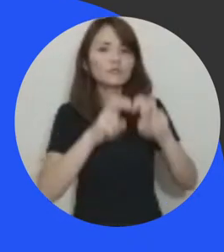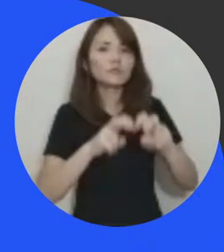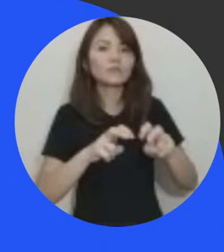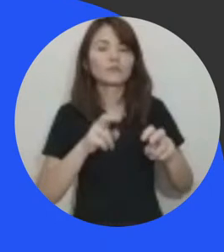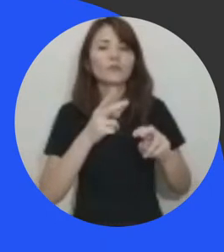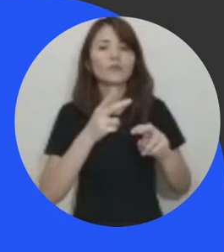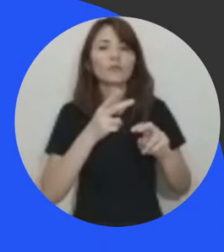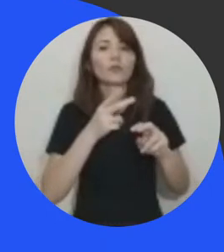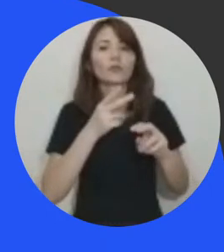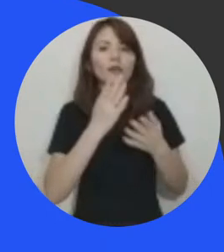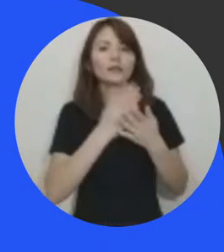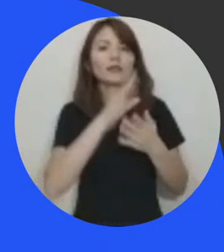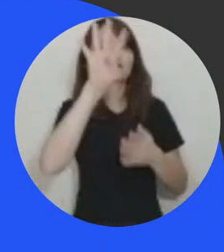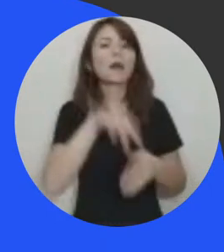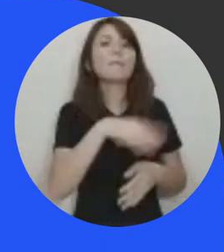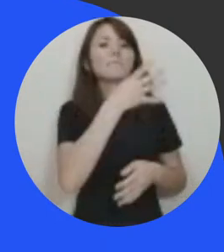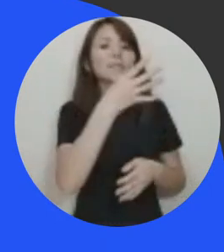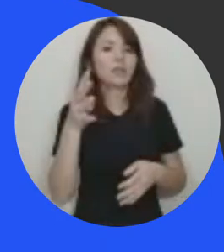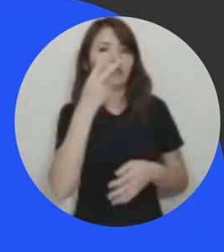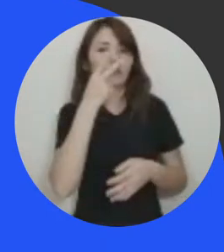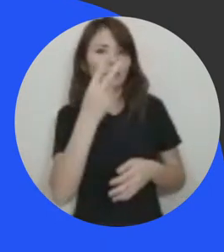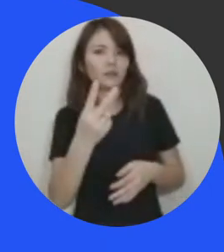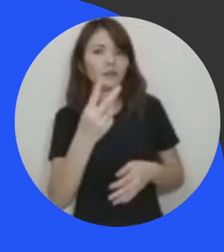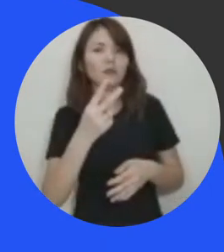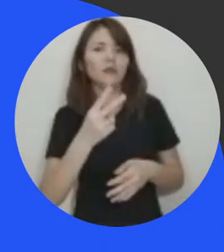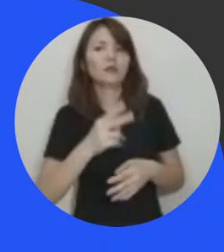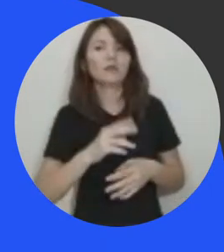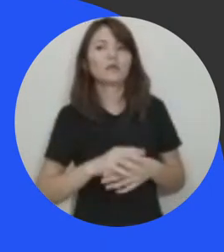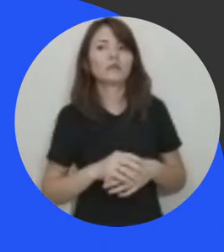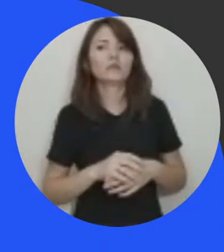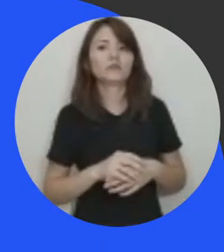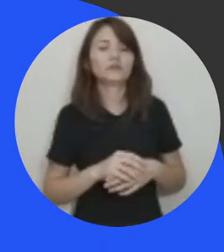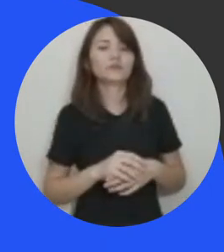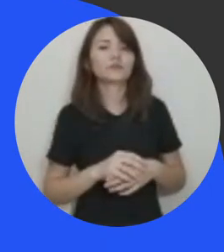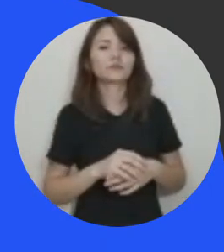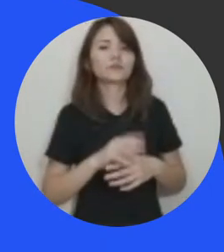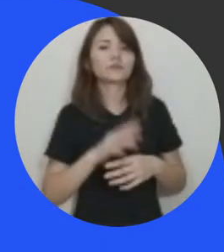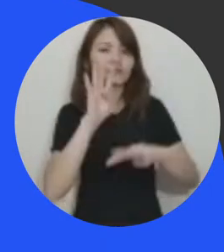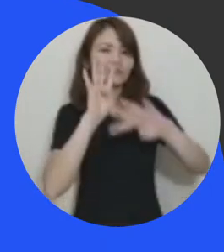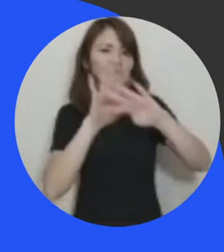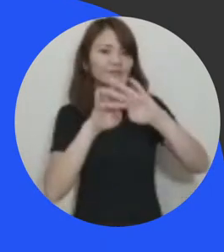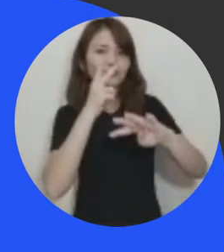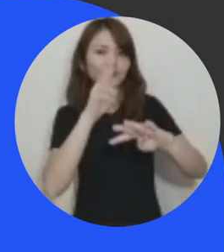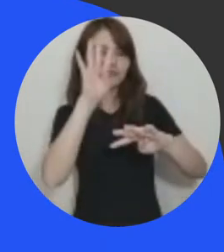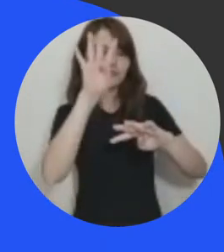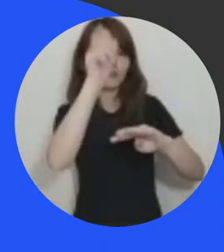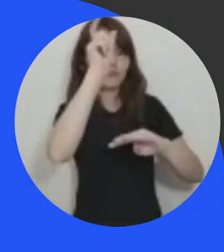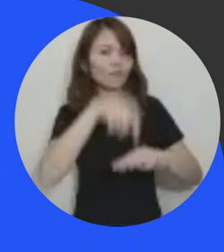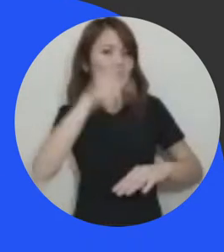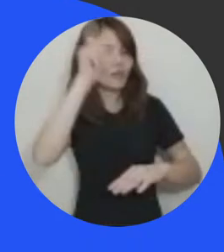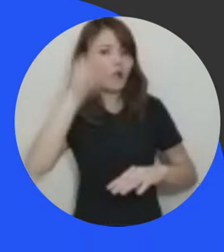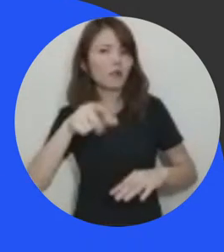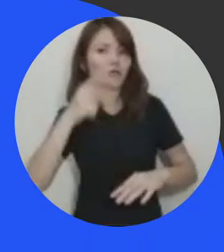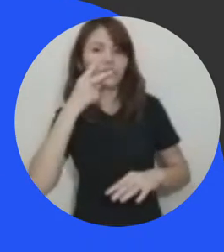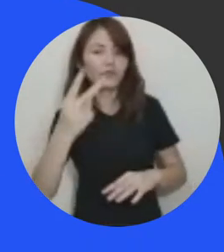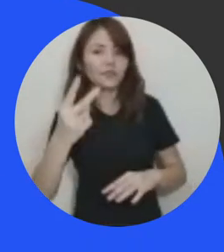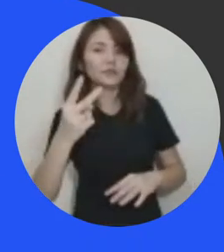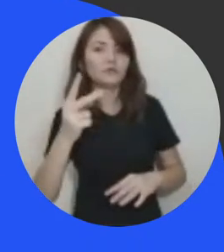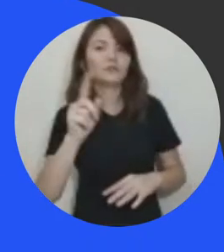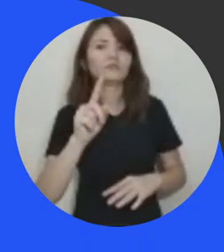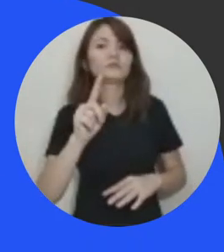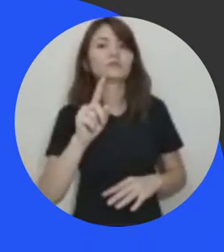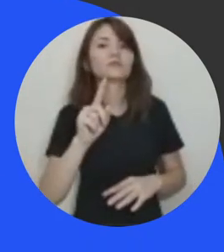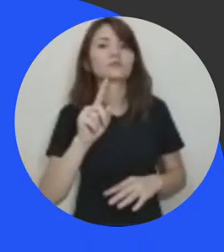rows, and each row is a different family tree of the virus. And then you've got community testing, you've got the second column is